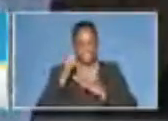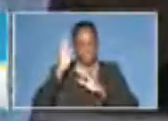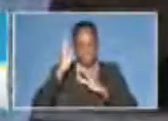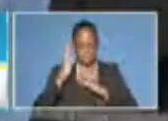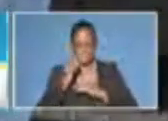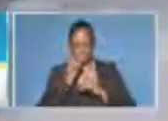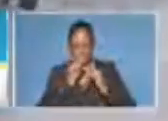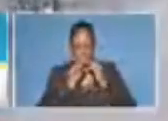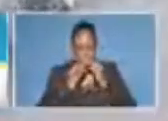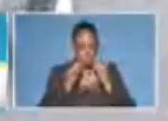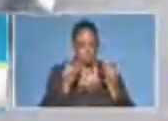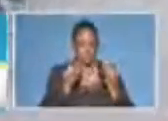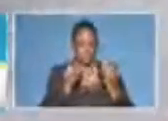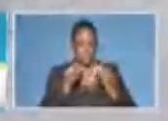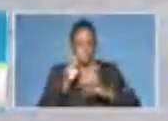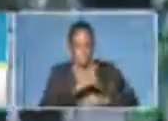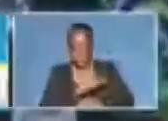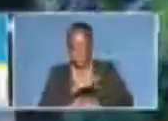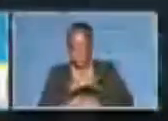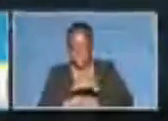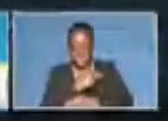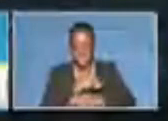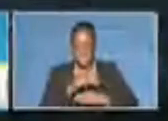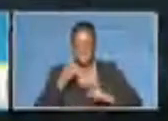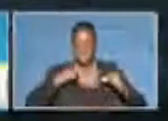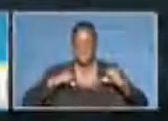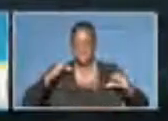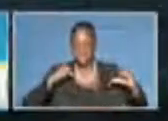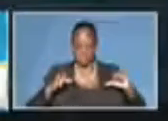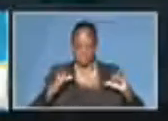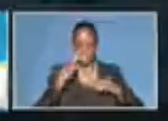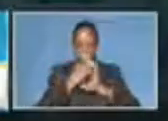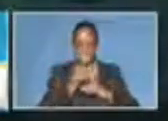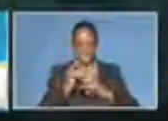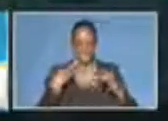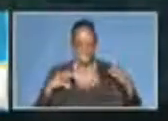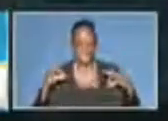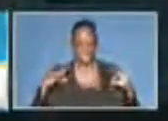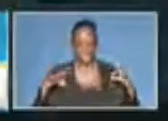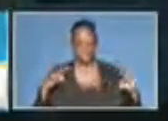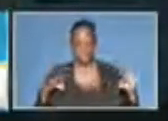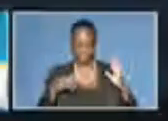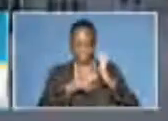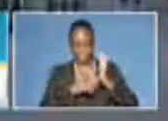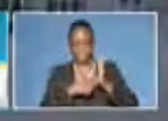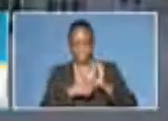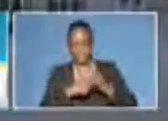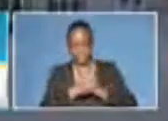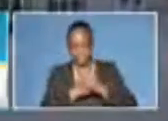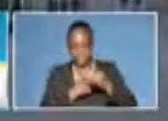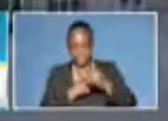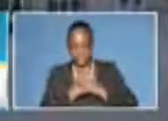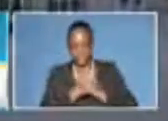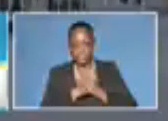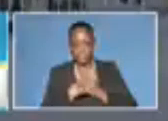succulent native dishes, rake and scrape music, art, fashion, and cherished Bahamian traditions on display. We're looking at